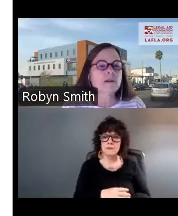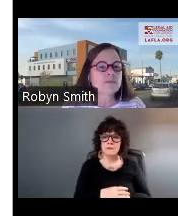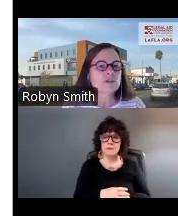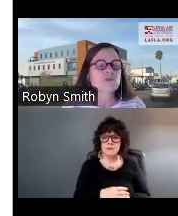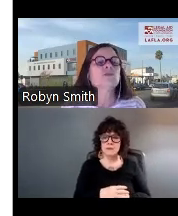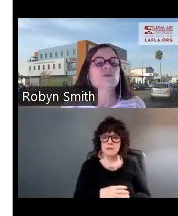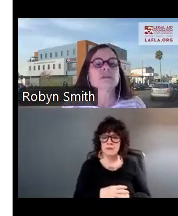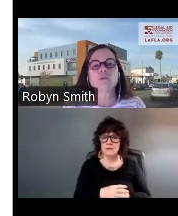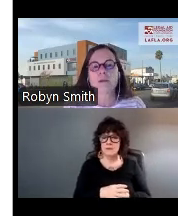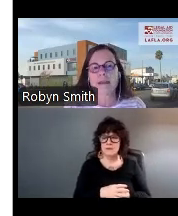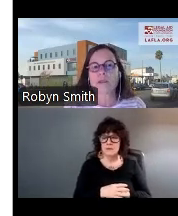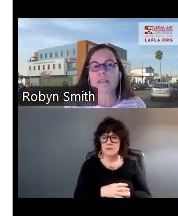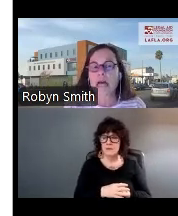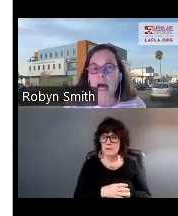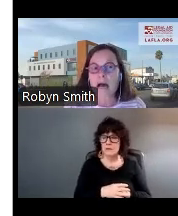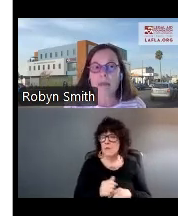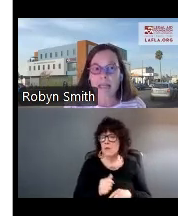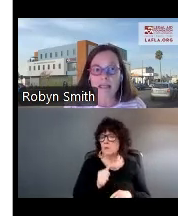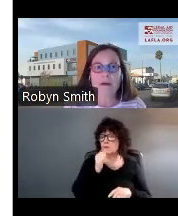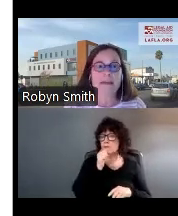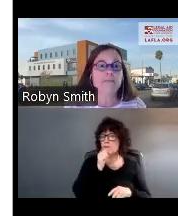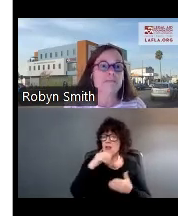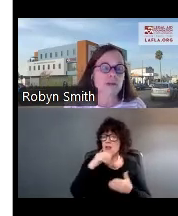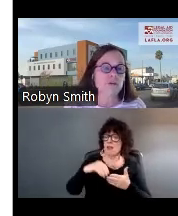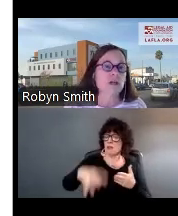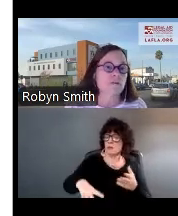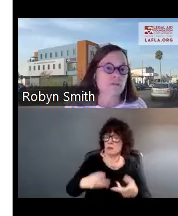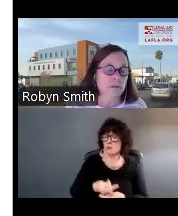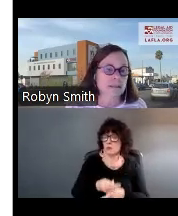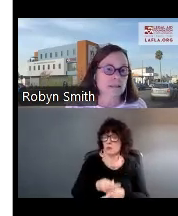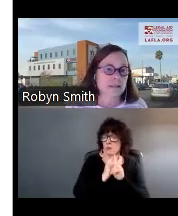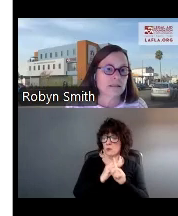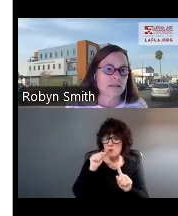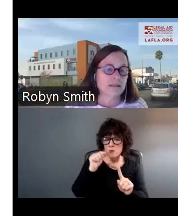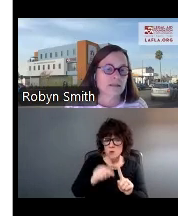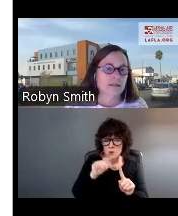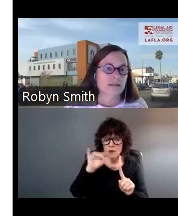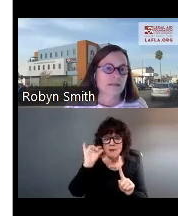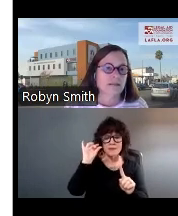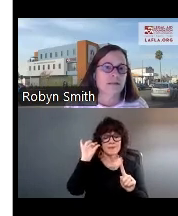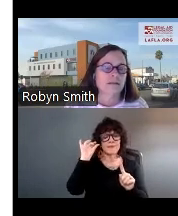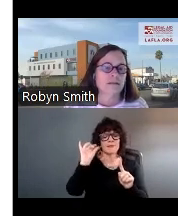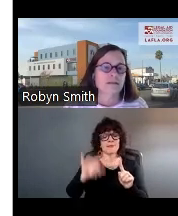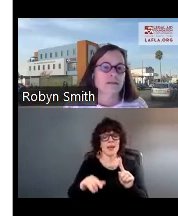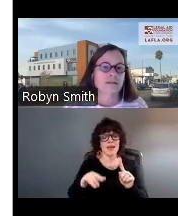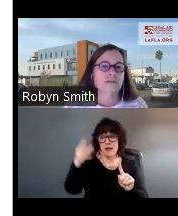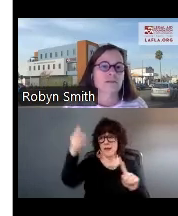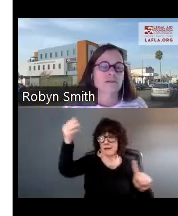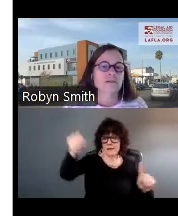A private student loan is one that was not made by the federal government.